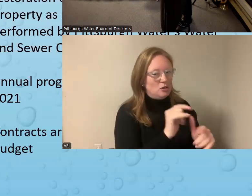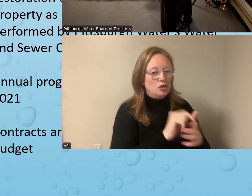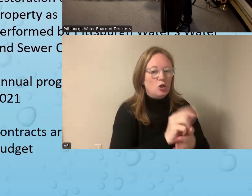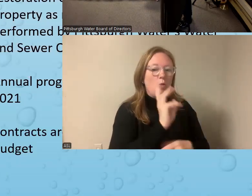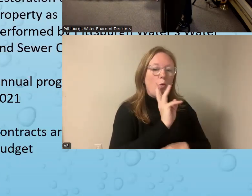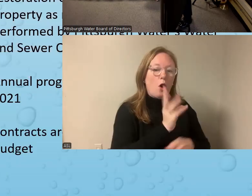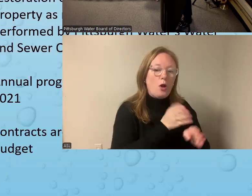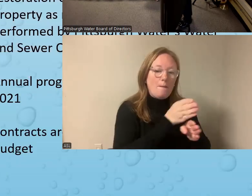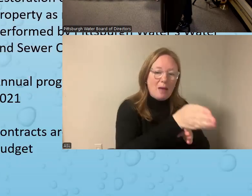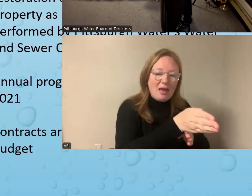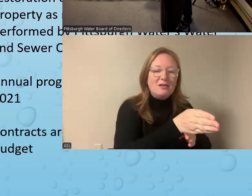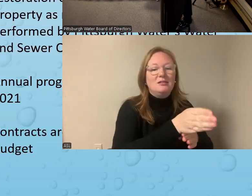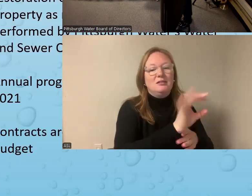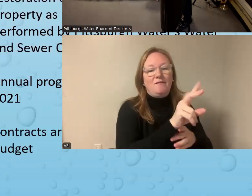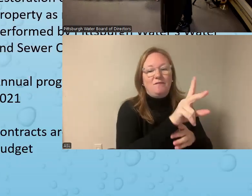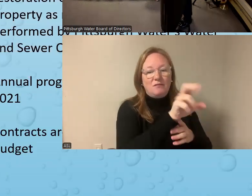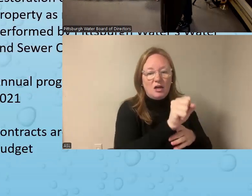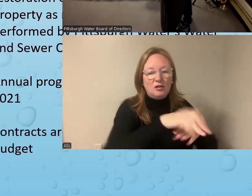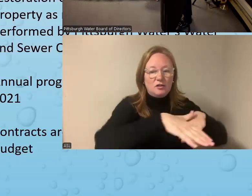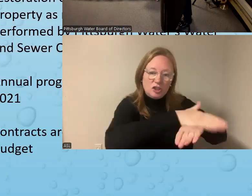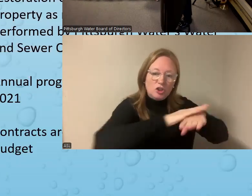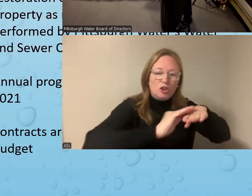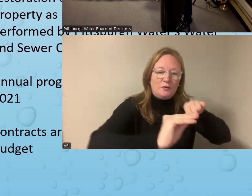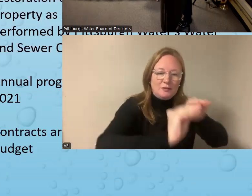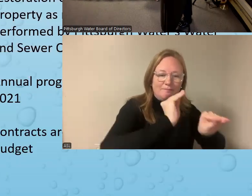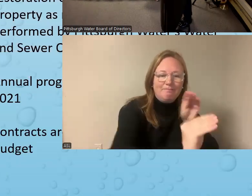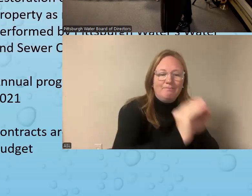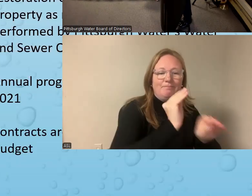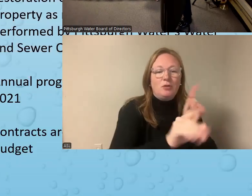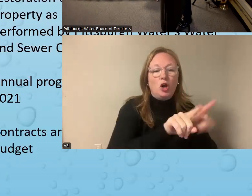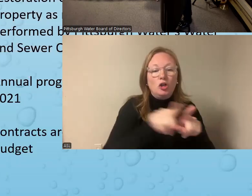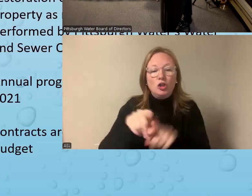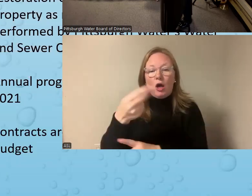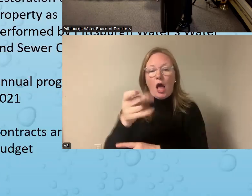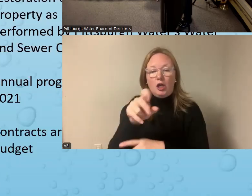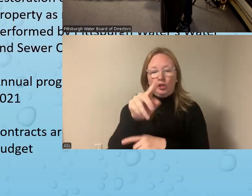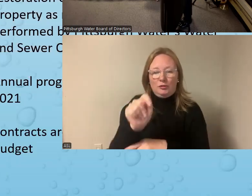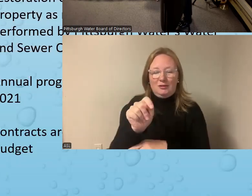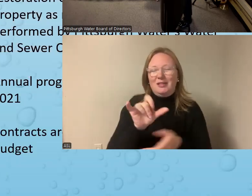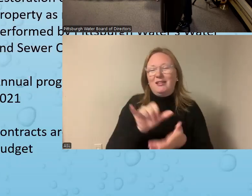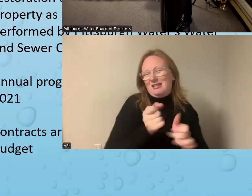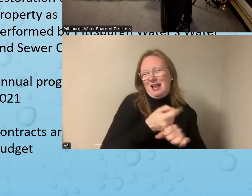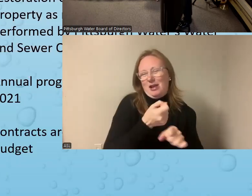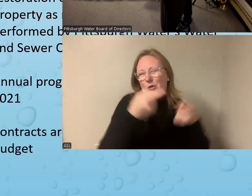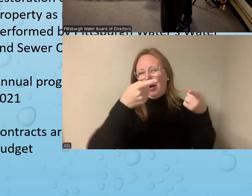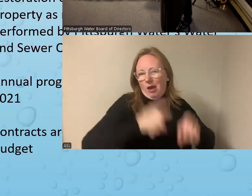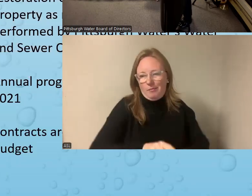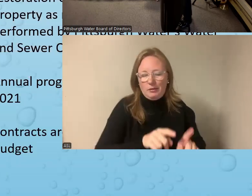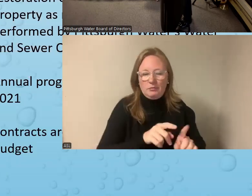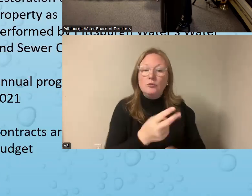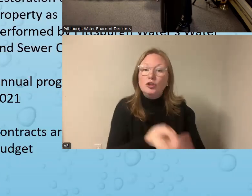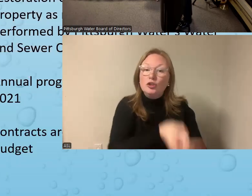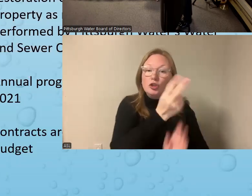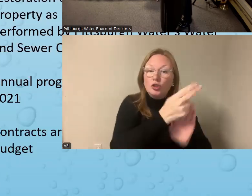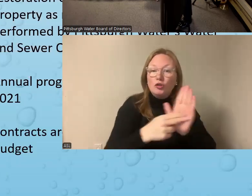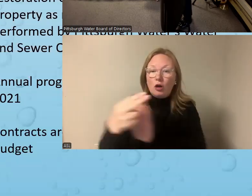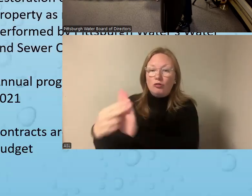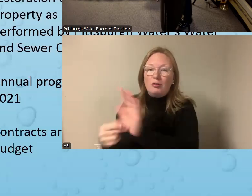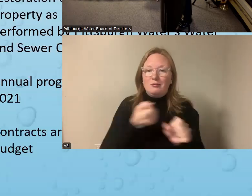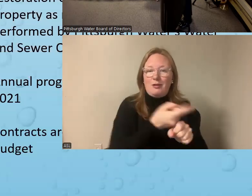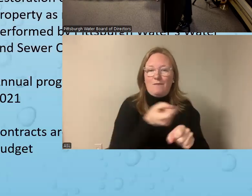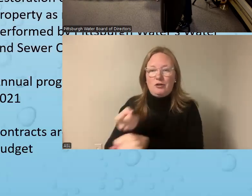valves, and surface connections, as well as hydrants. This is an annual program which has 2 contracts per year